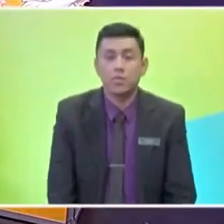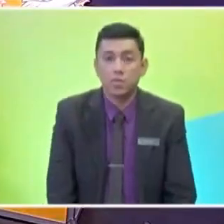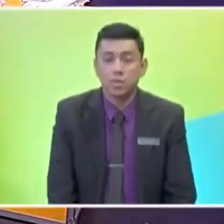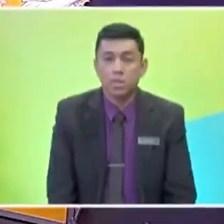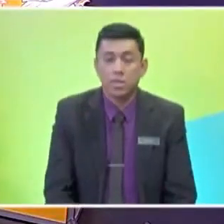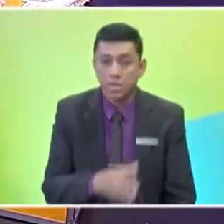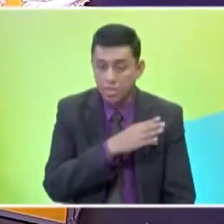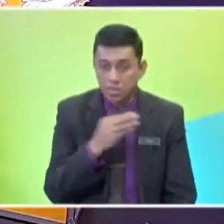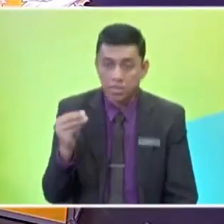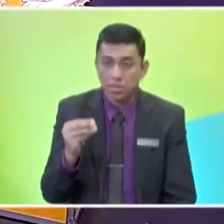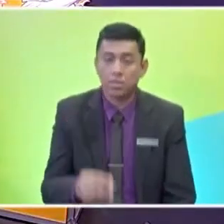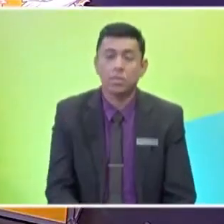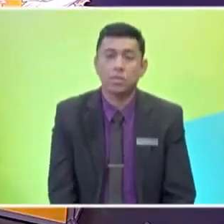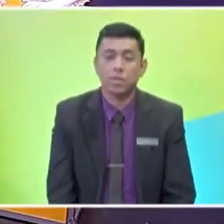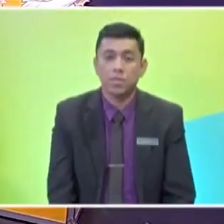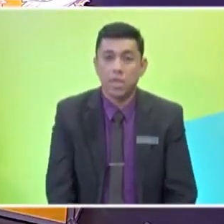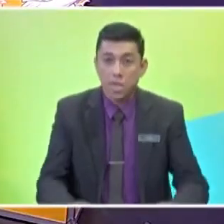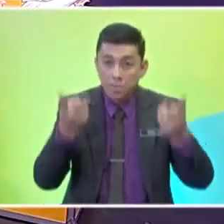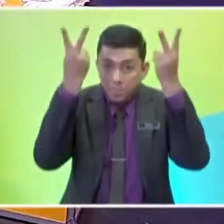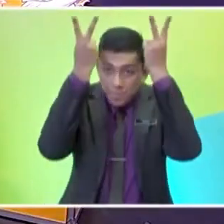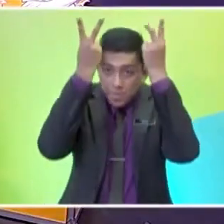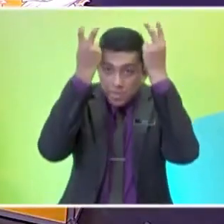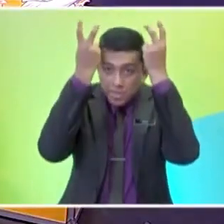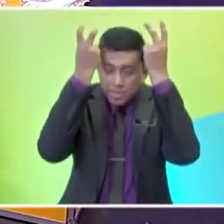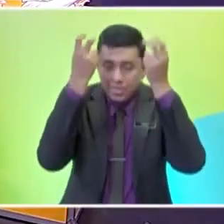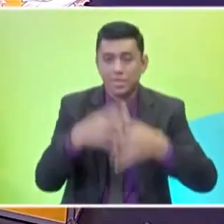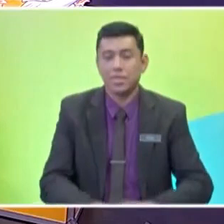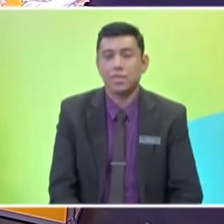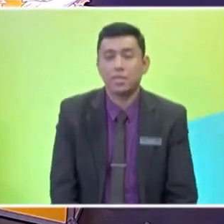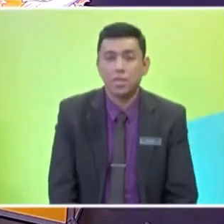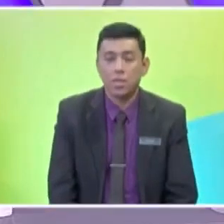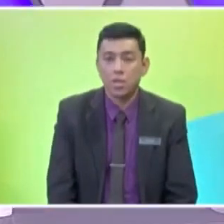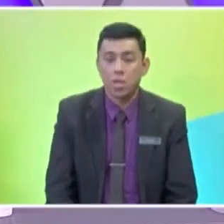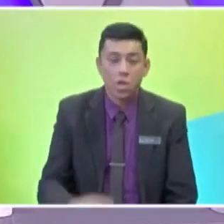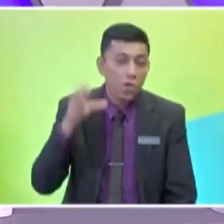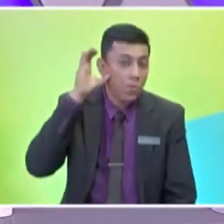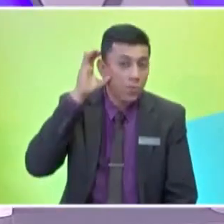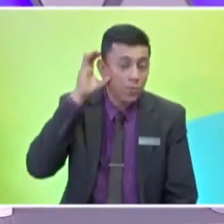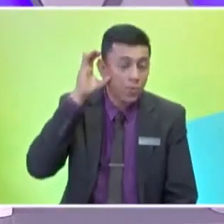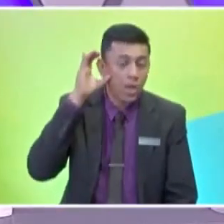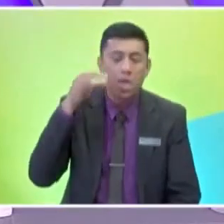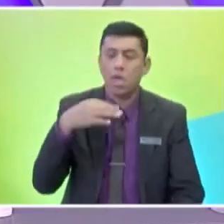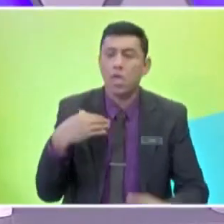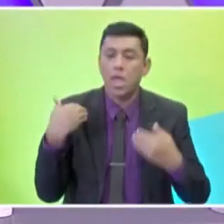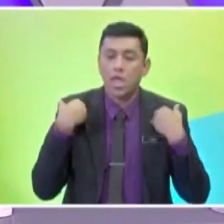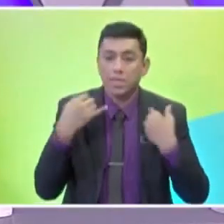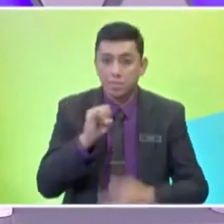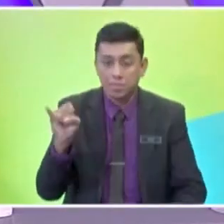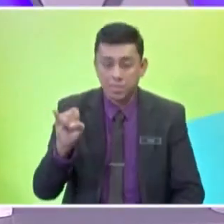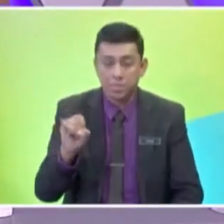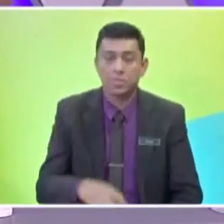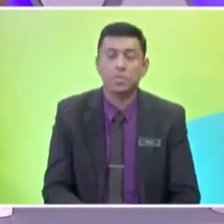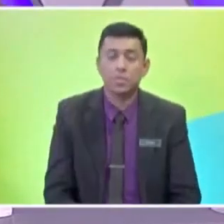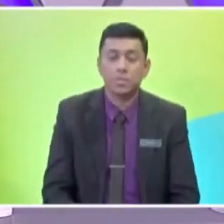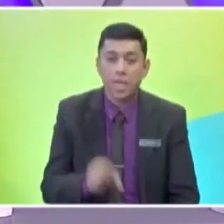also we have looked into the rabbit. Rabbit, yes. We heard the sounds of the animals as well, and